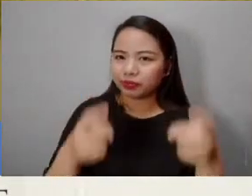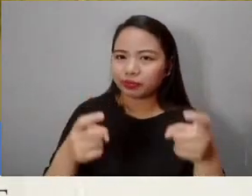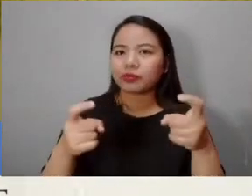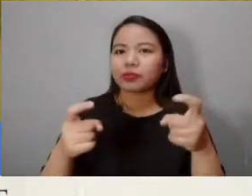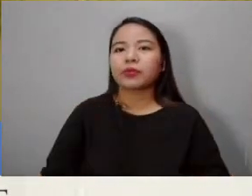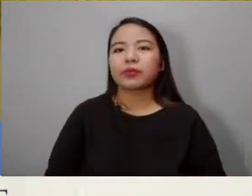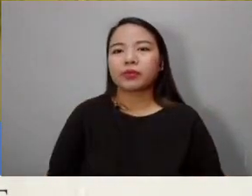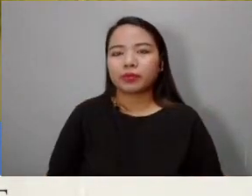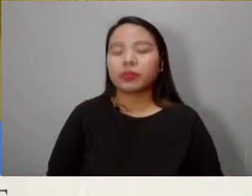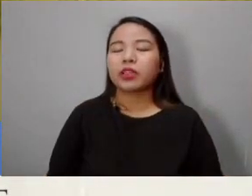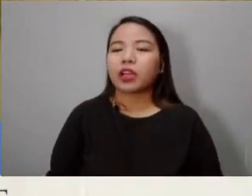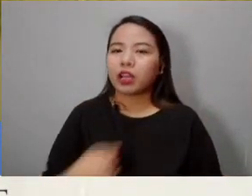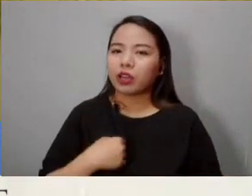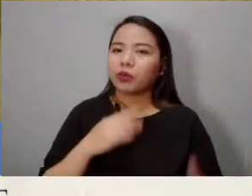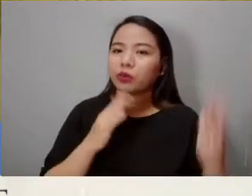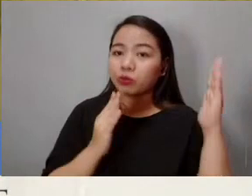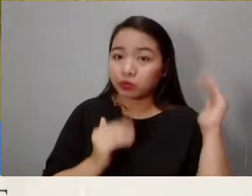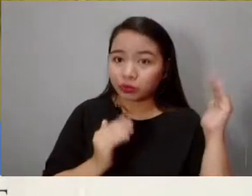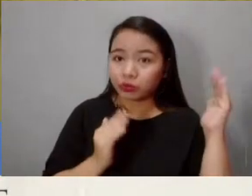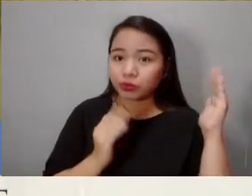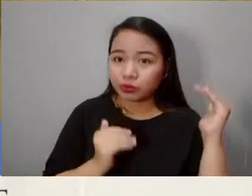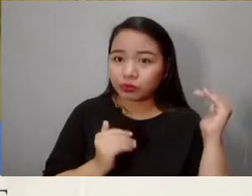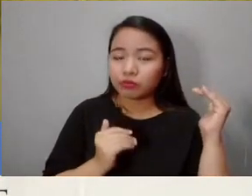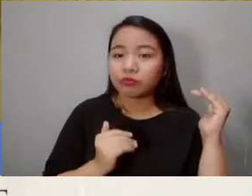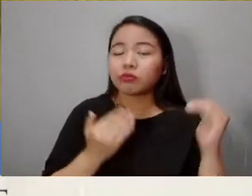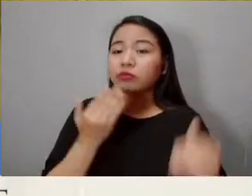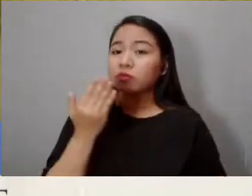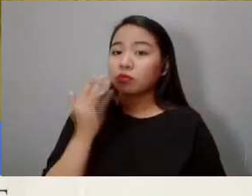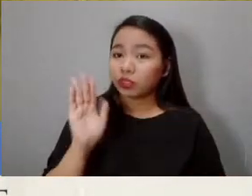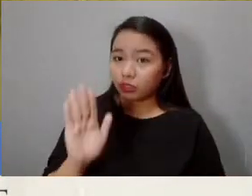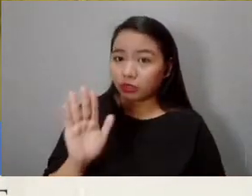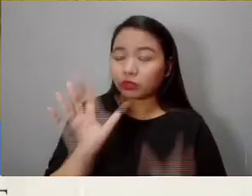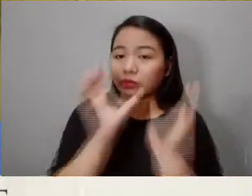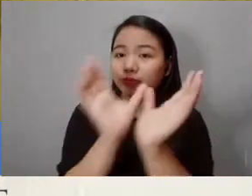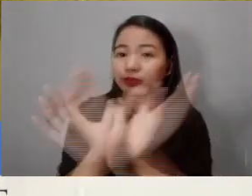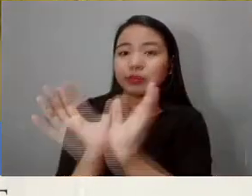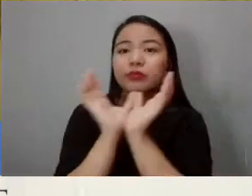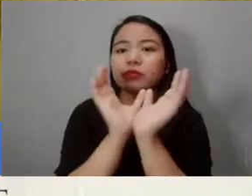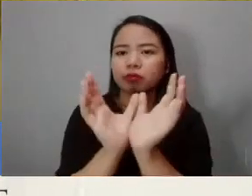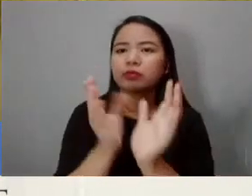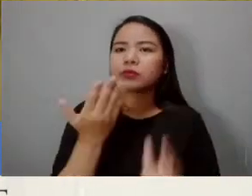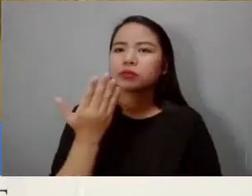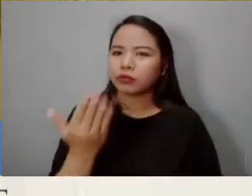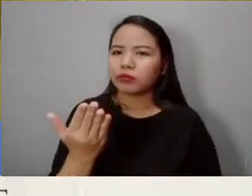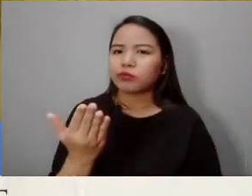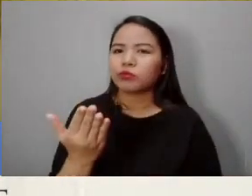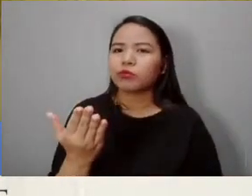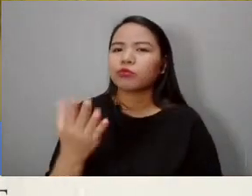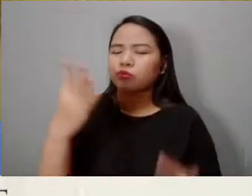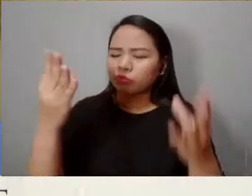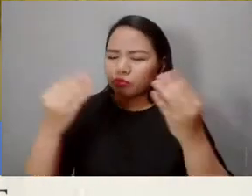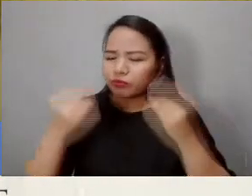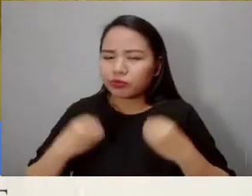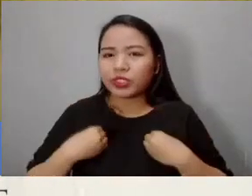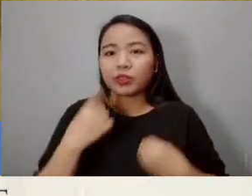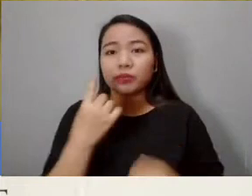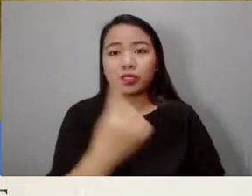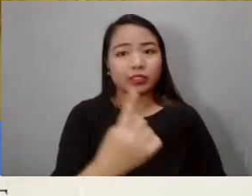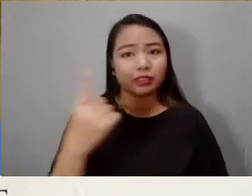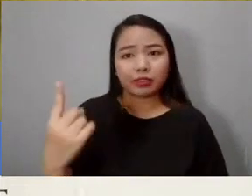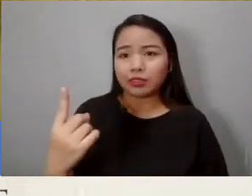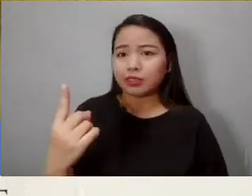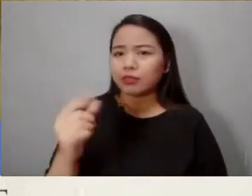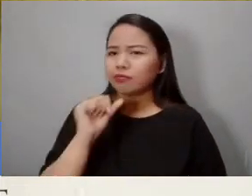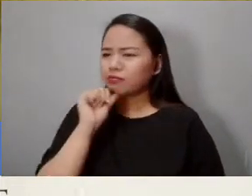hope that in your community, you consider each other not as problems